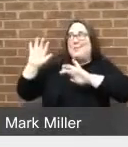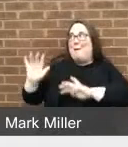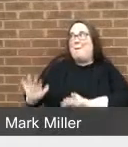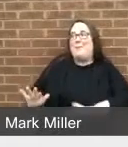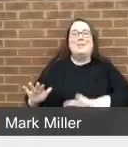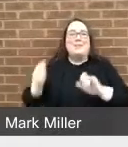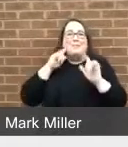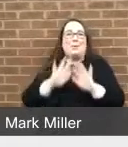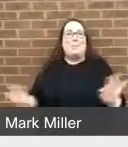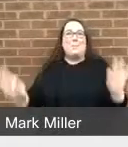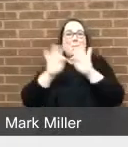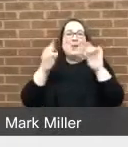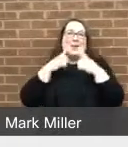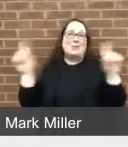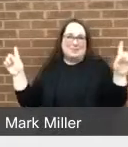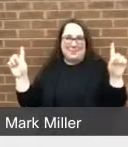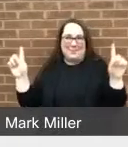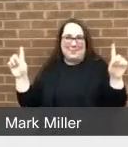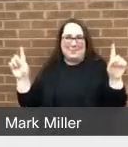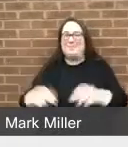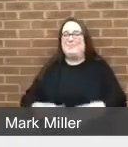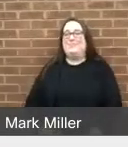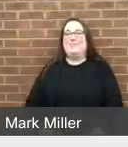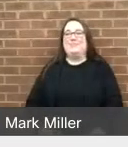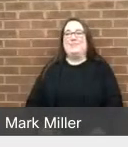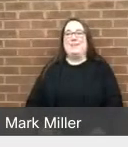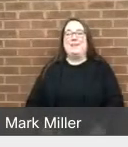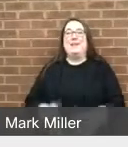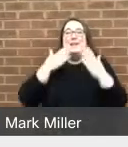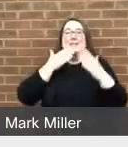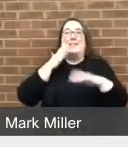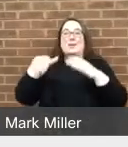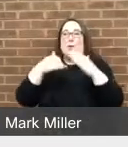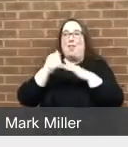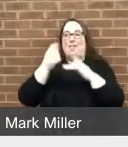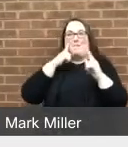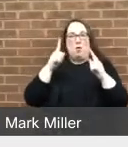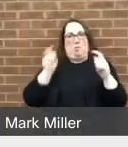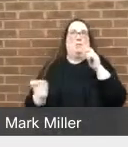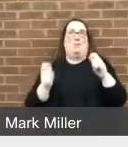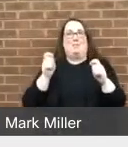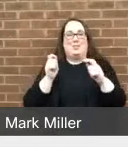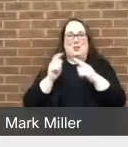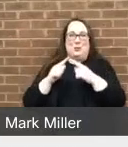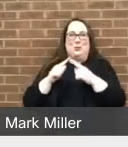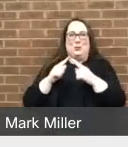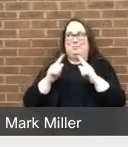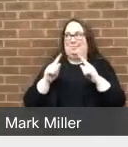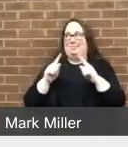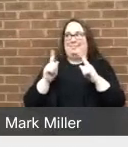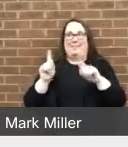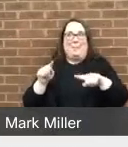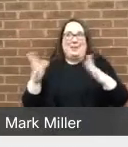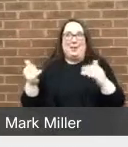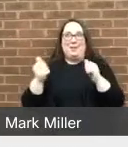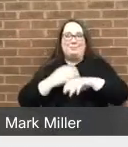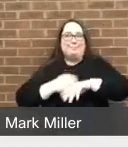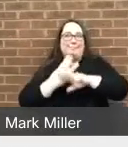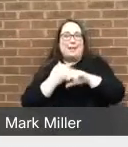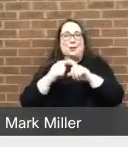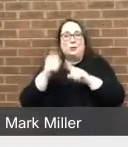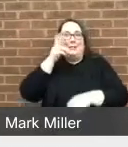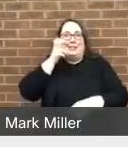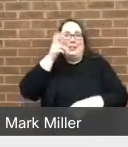very important announcement. I want to thank you all for making the adjustment to attend this virtual event and hear our speakers